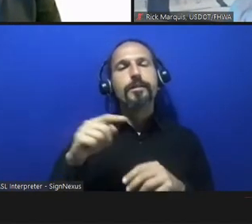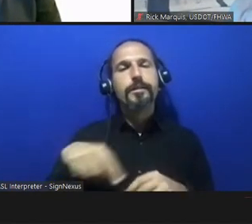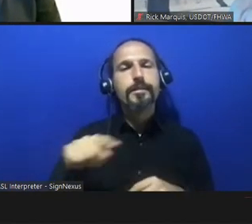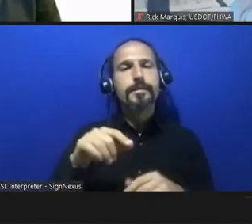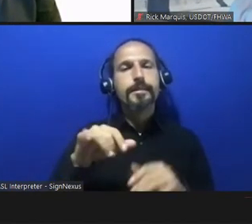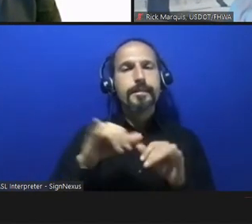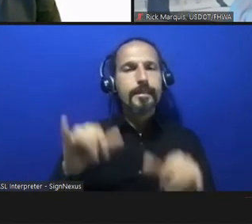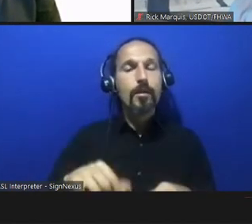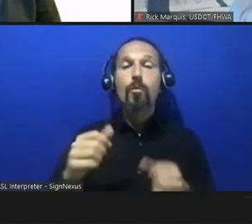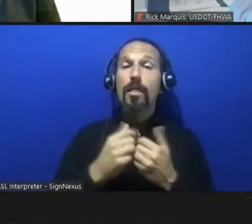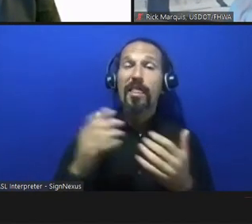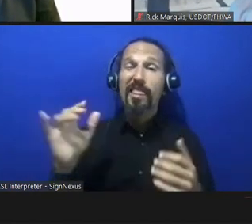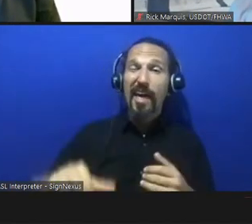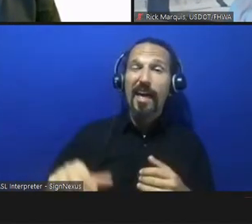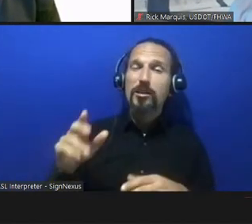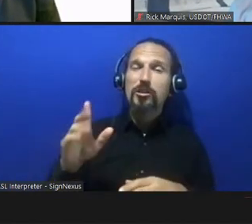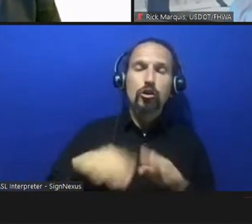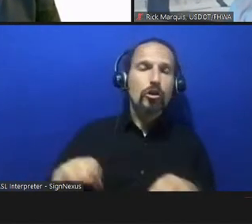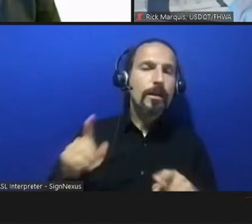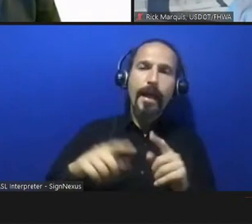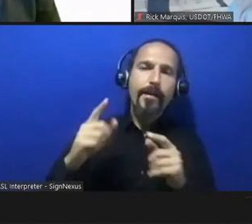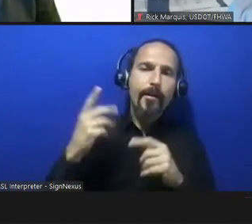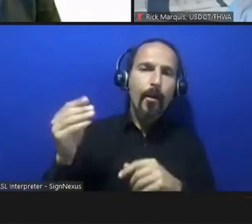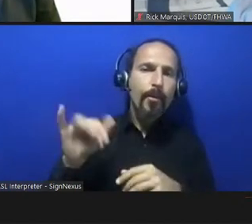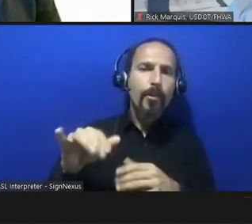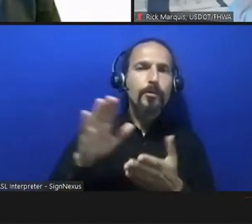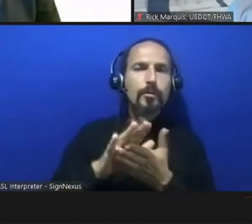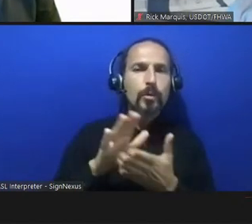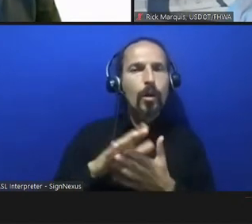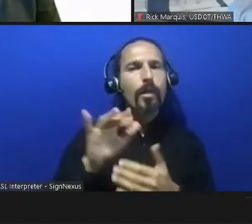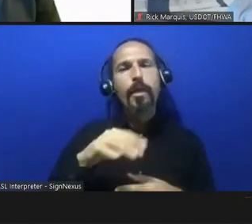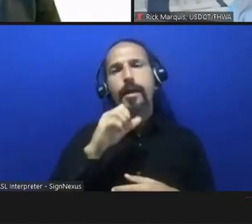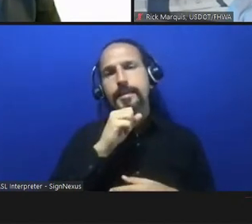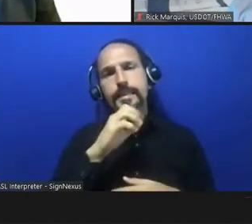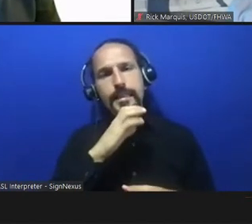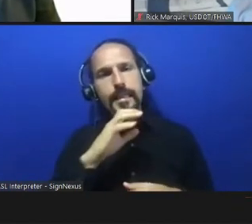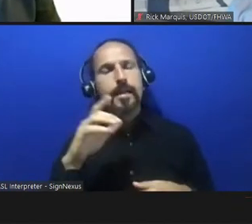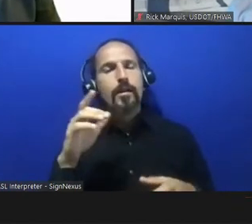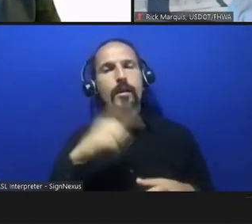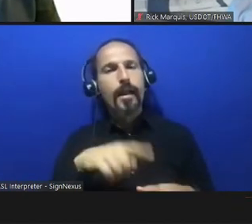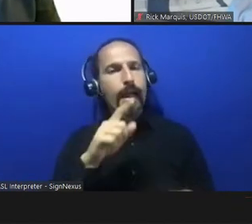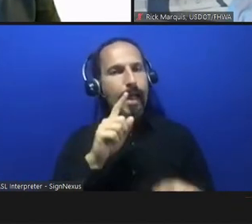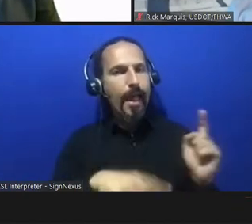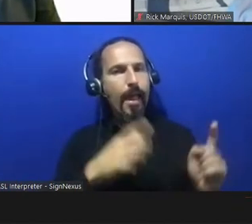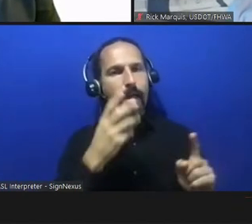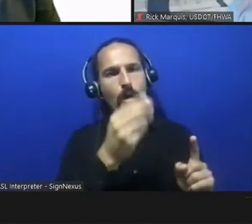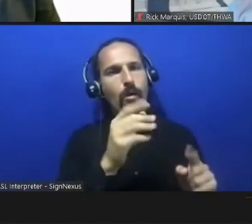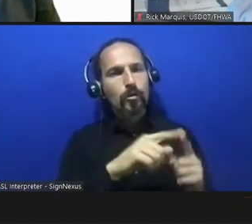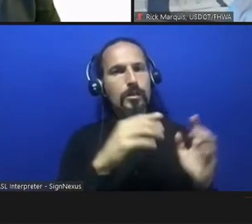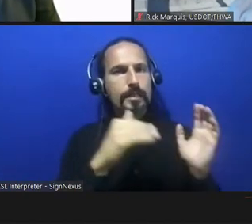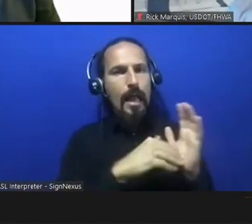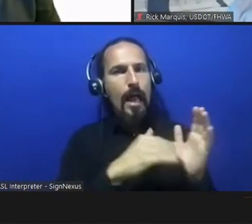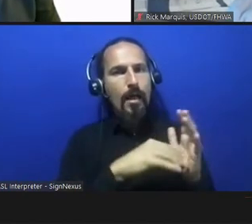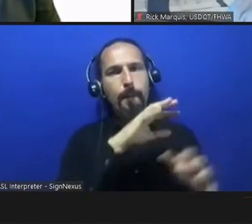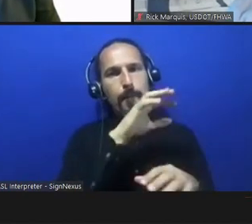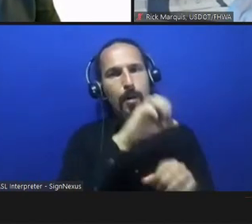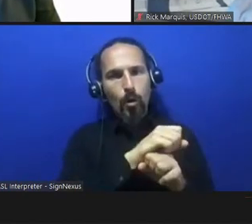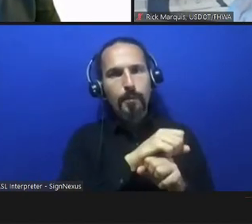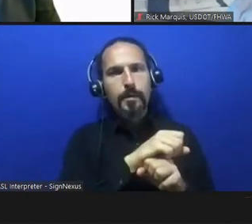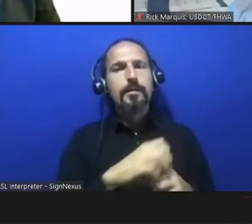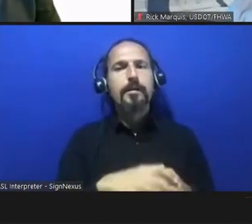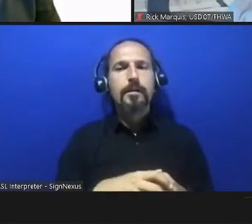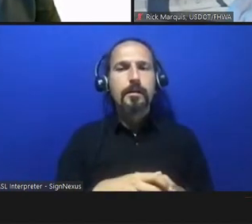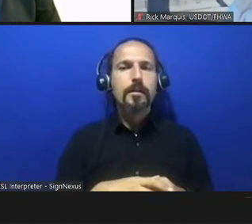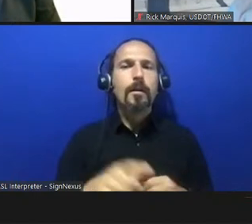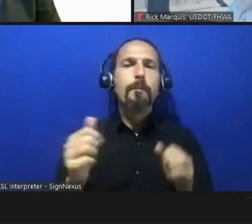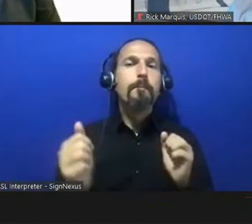work children won't get won't be able to go to school elderly elderly new yorkers won't be able to get to the doctor appointments millions of